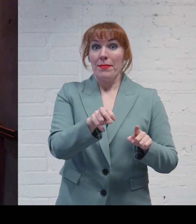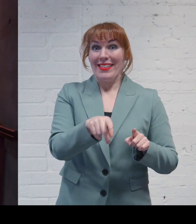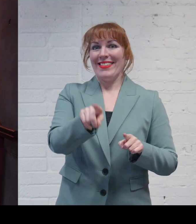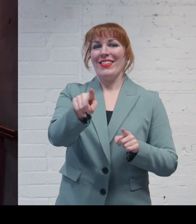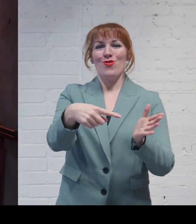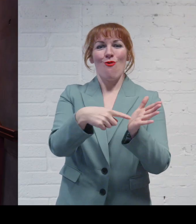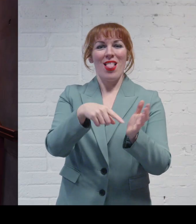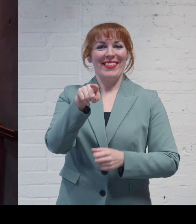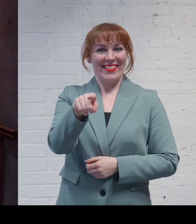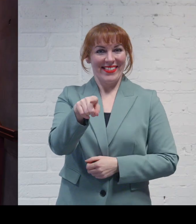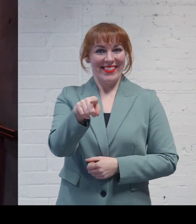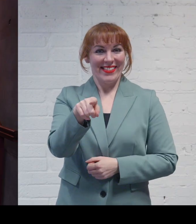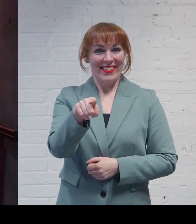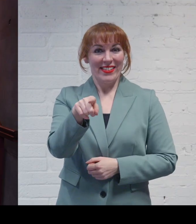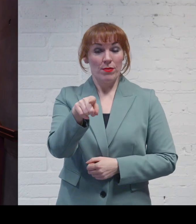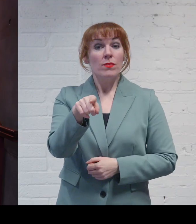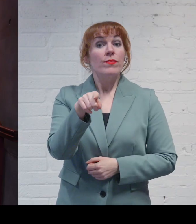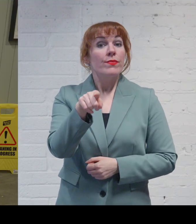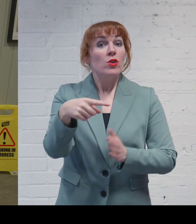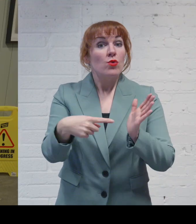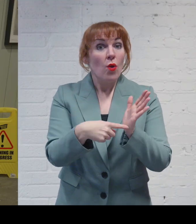steps leading up to the toilet area.